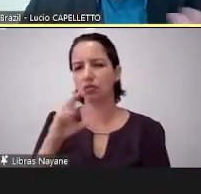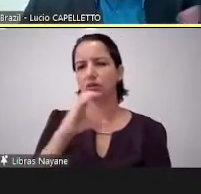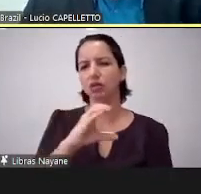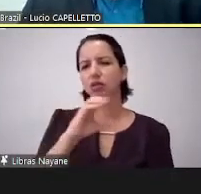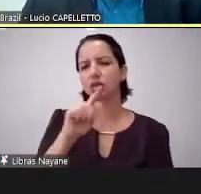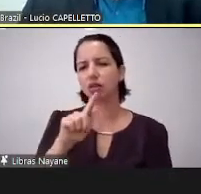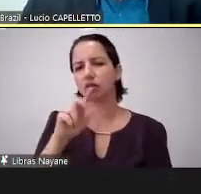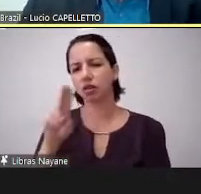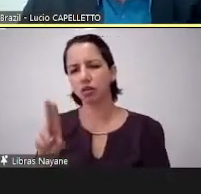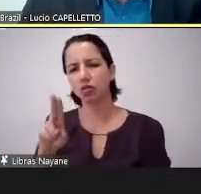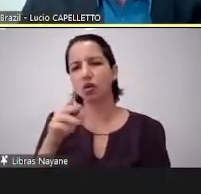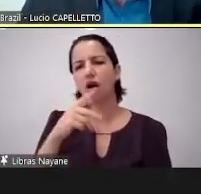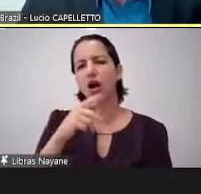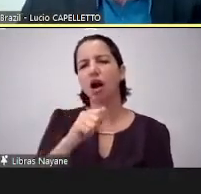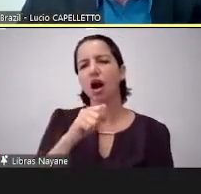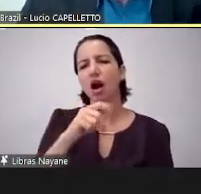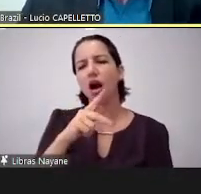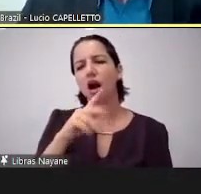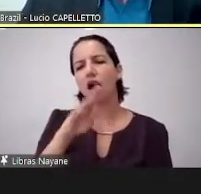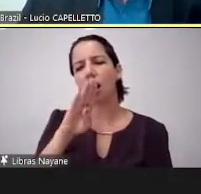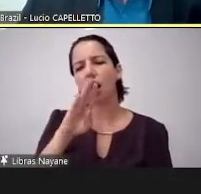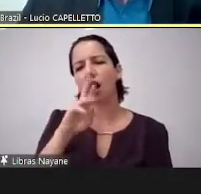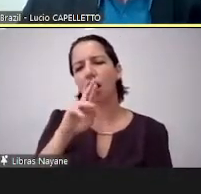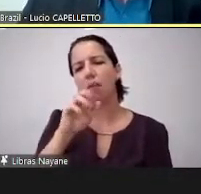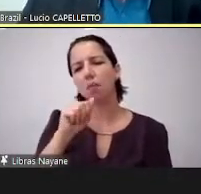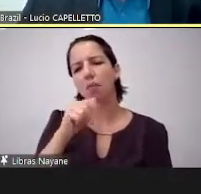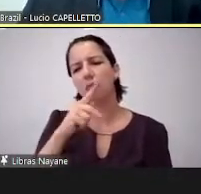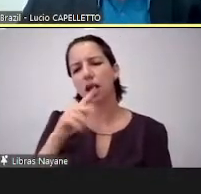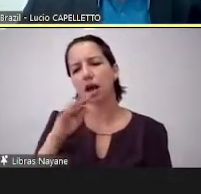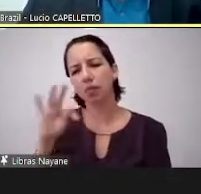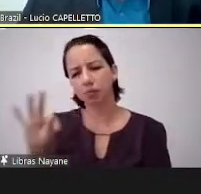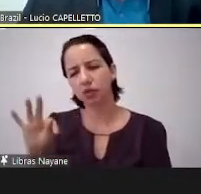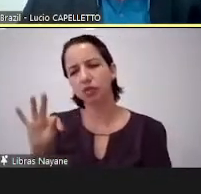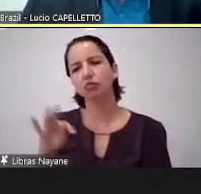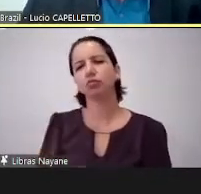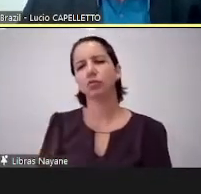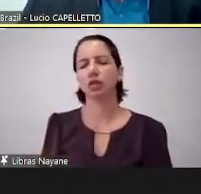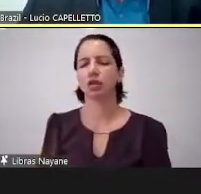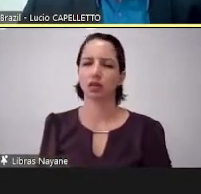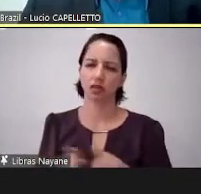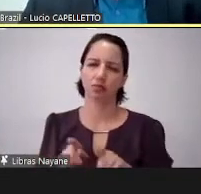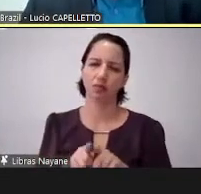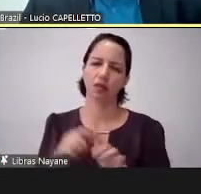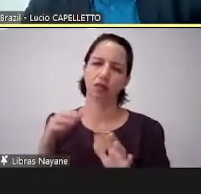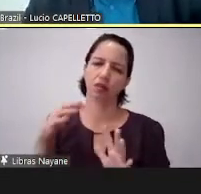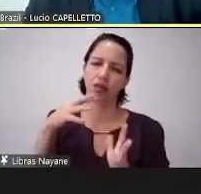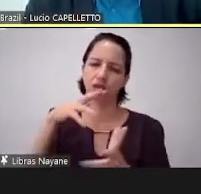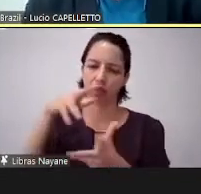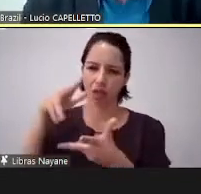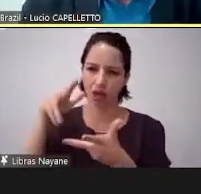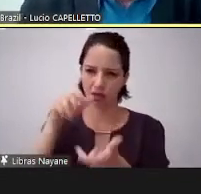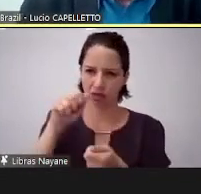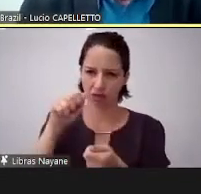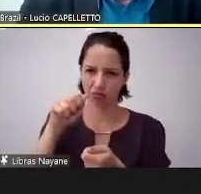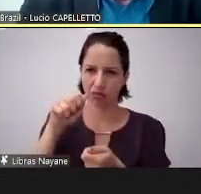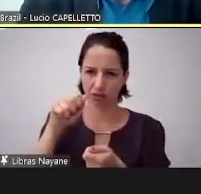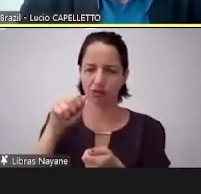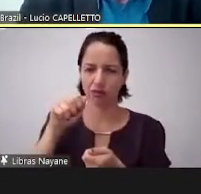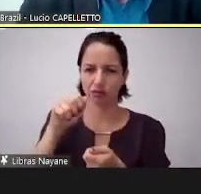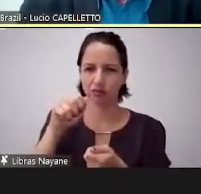and other federal spheres, and also internationally